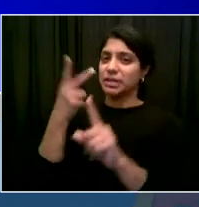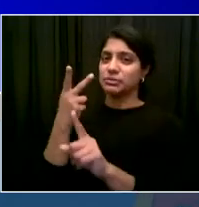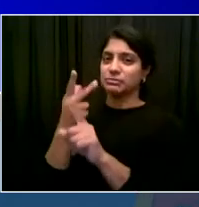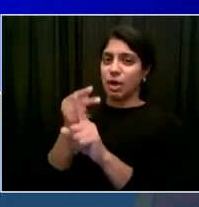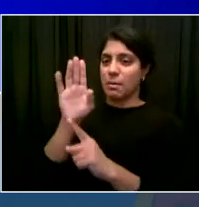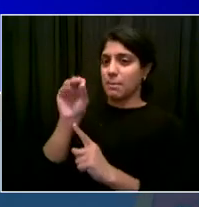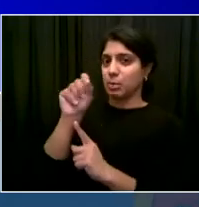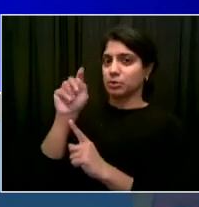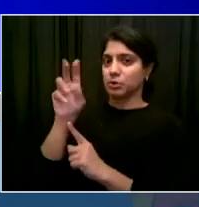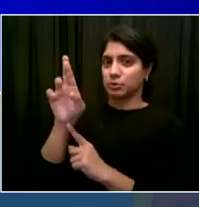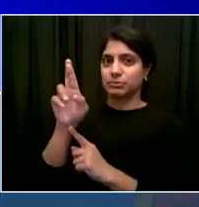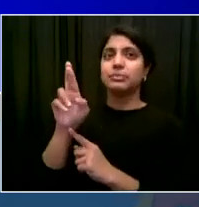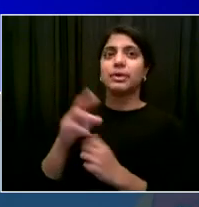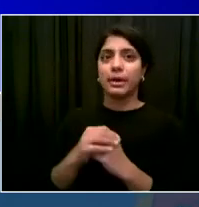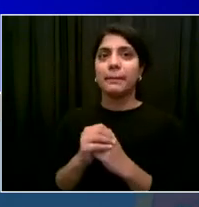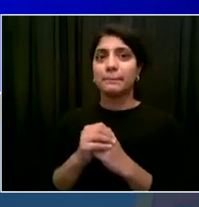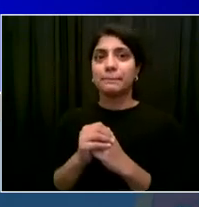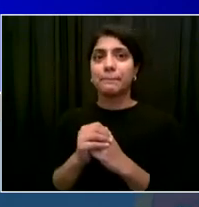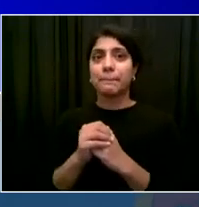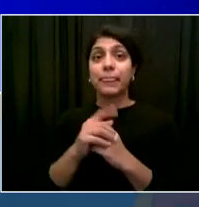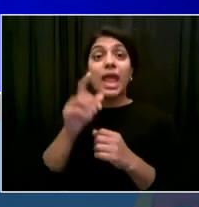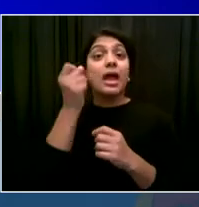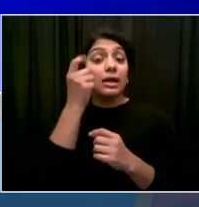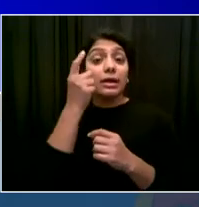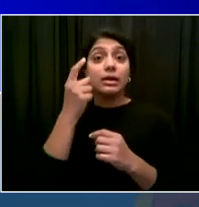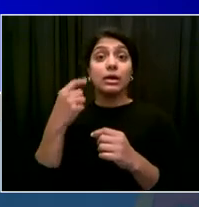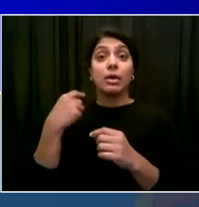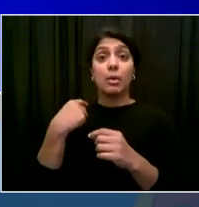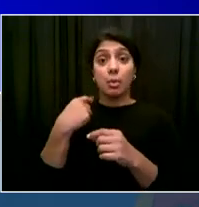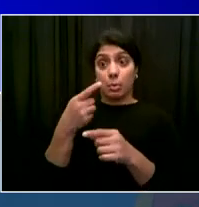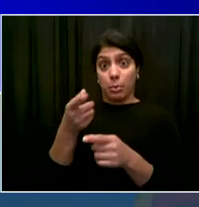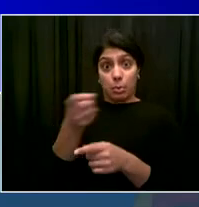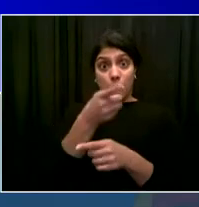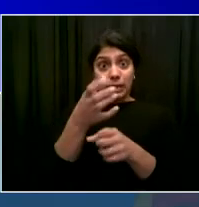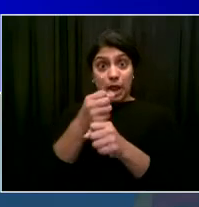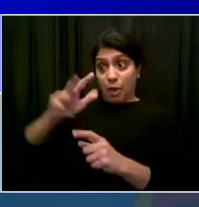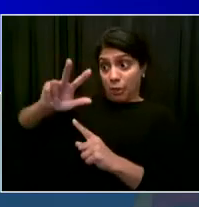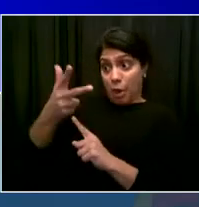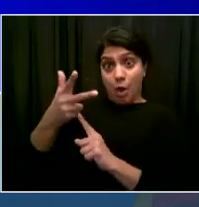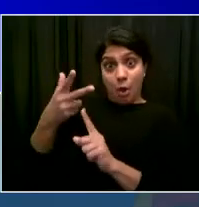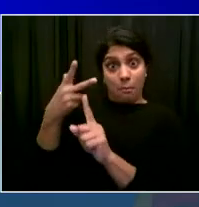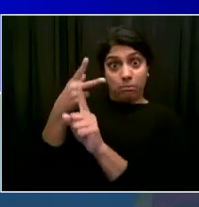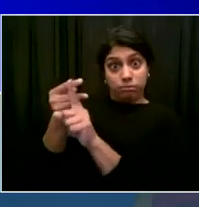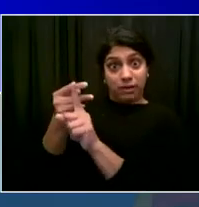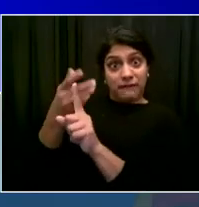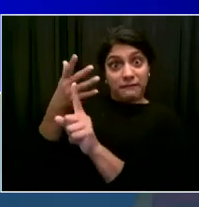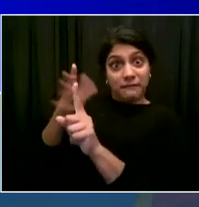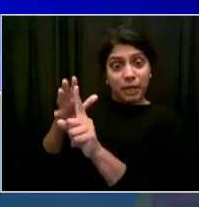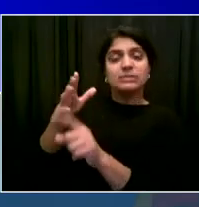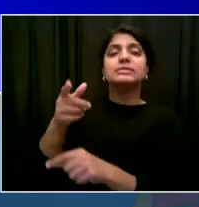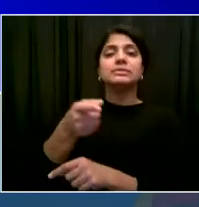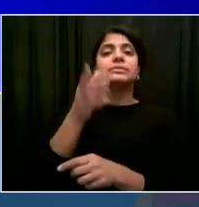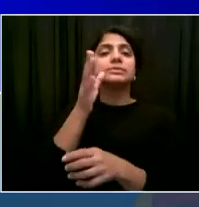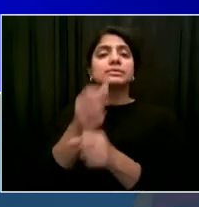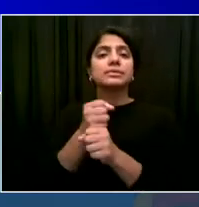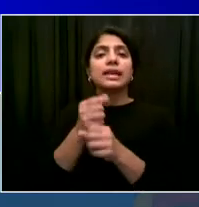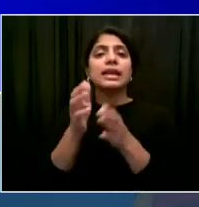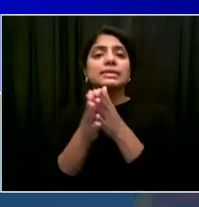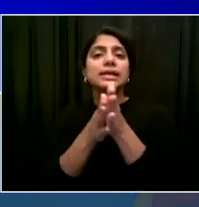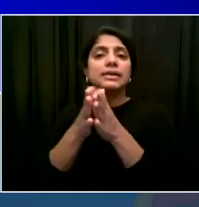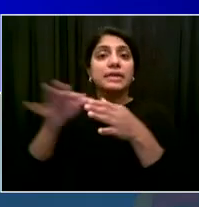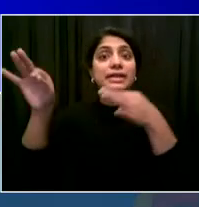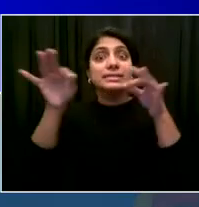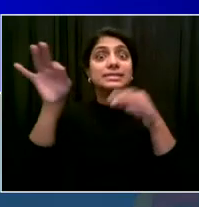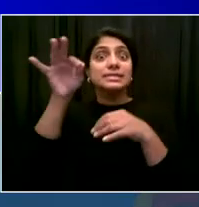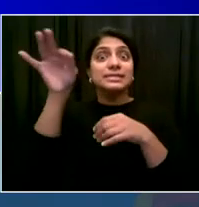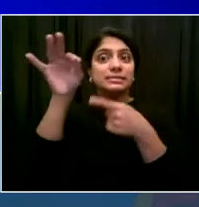incentive, and an incentive that is here just in time for the holidays, because Every one of us knows when we're out there shopping for our families,